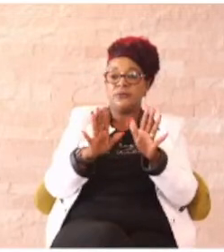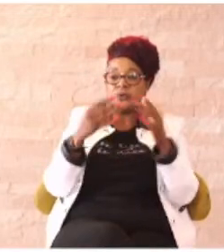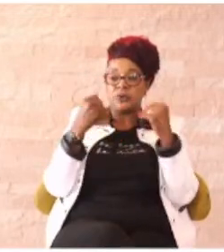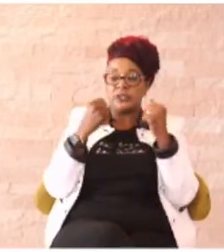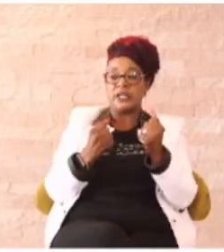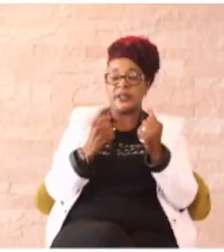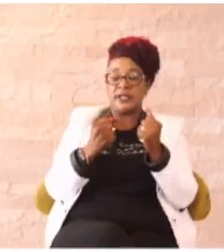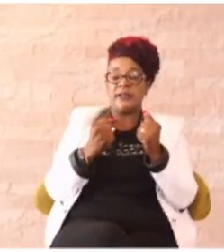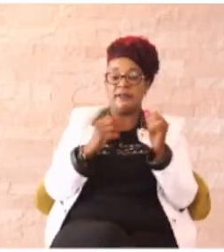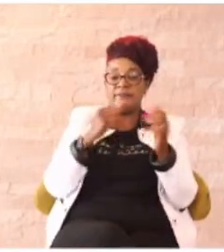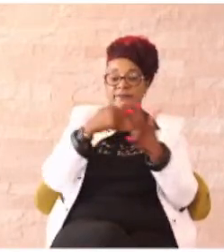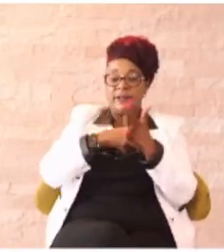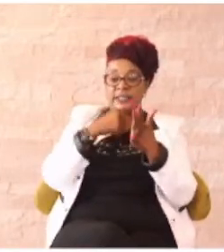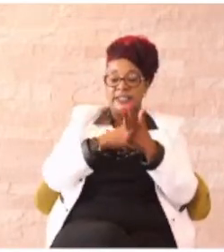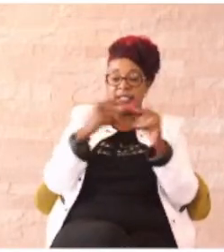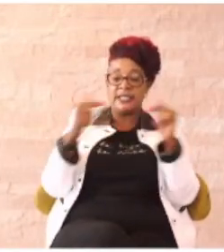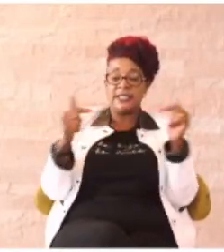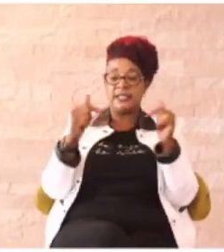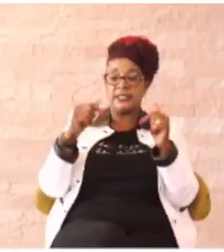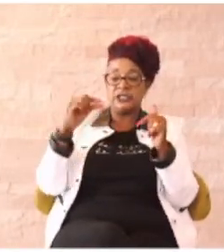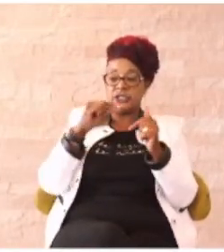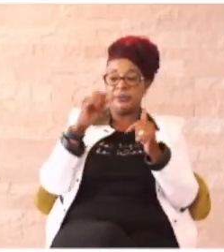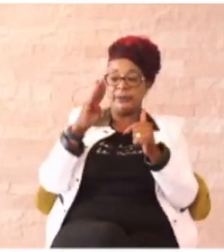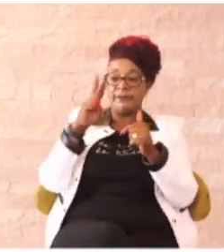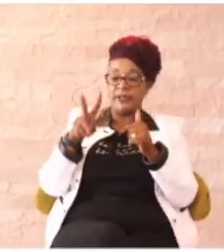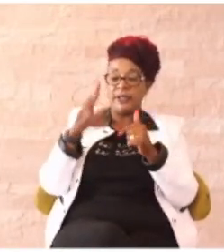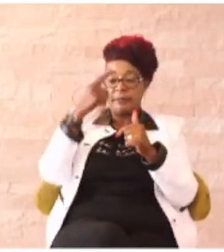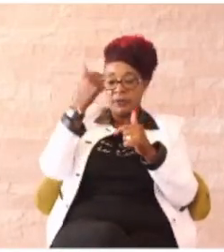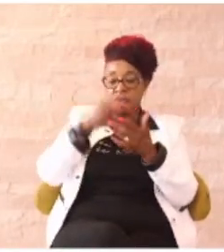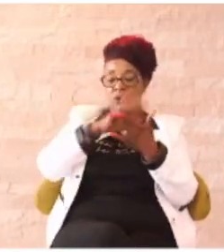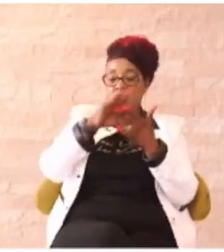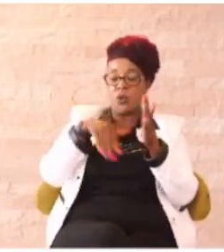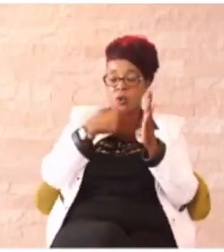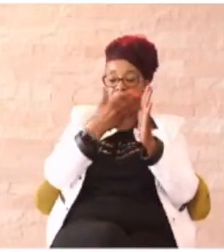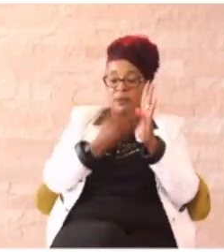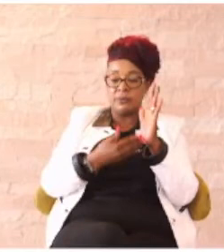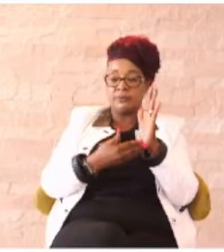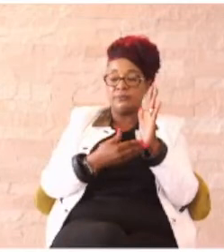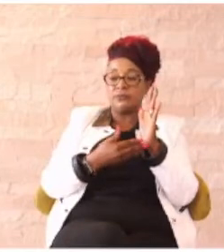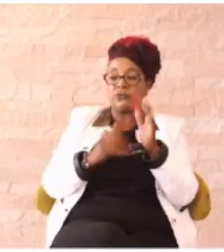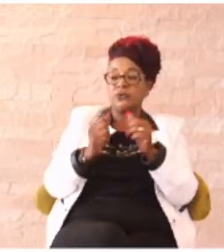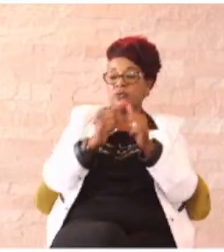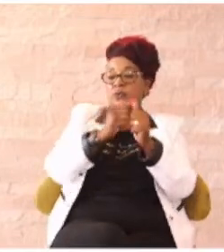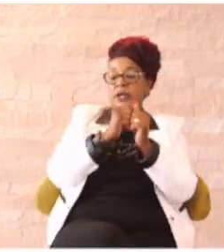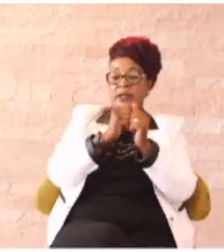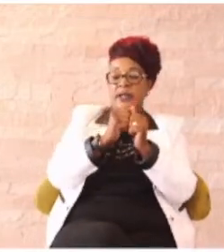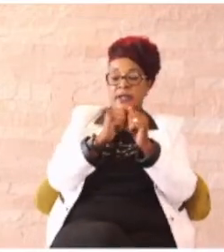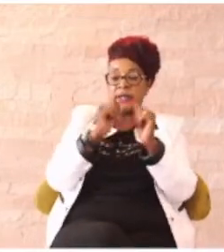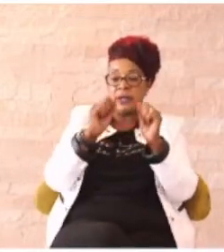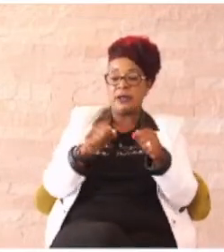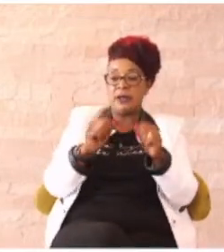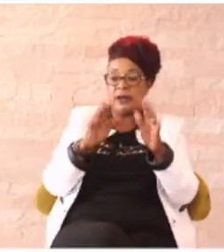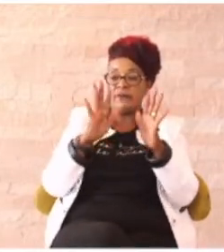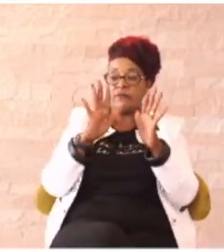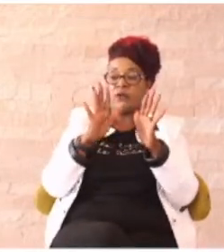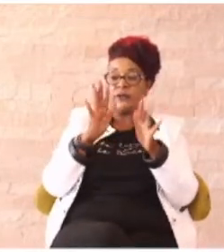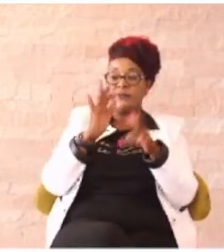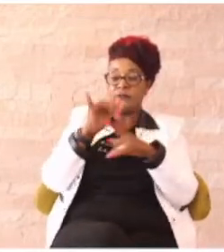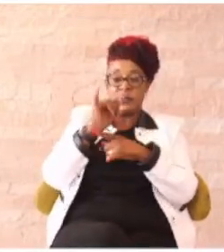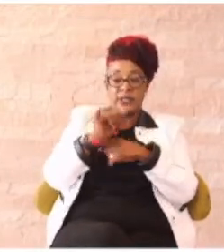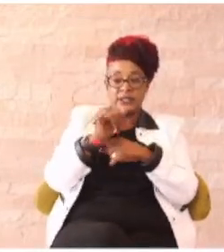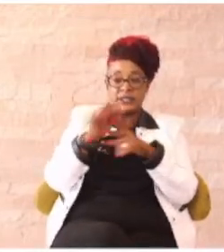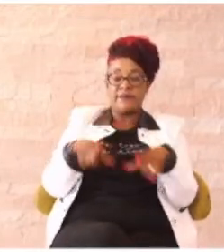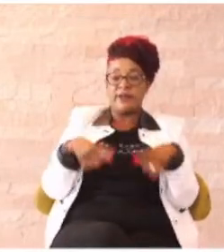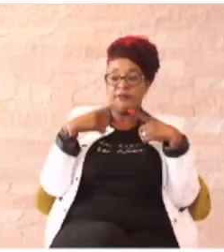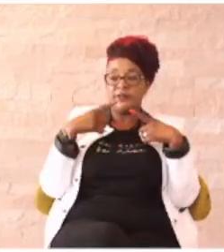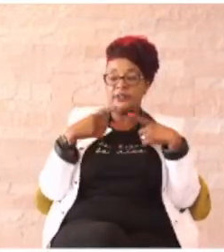fight against GBV, because all this come together and become a voice for survivors